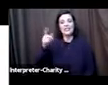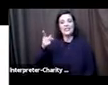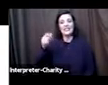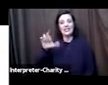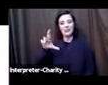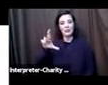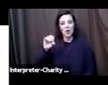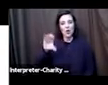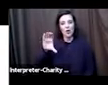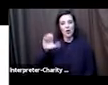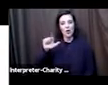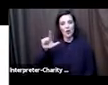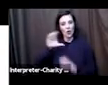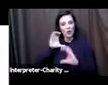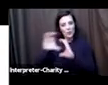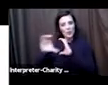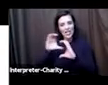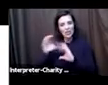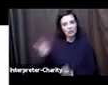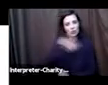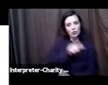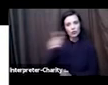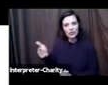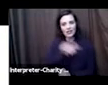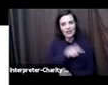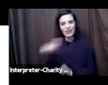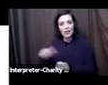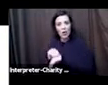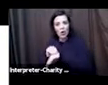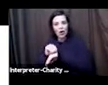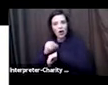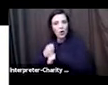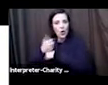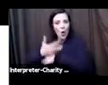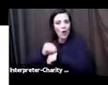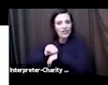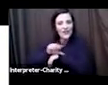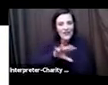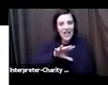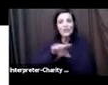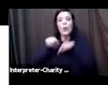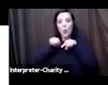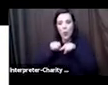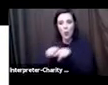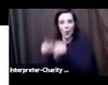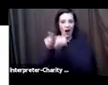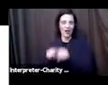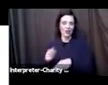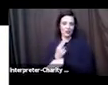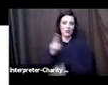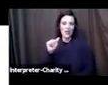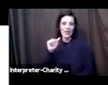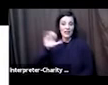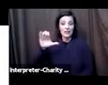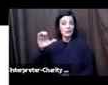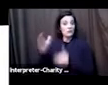on that cause and effect while we're also introducing and using AAC. So just because a kiddo doesn't have those things